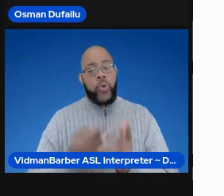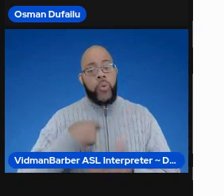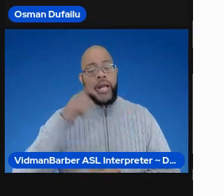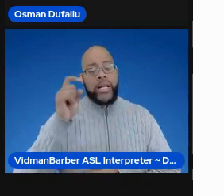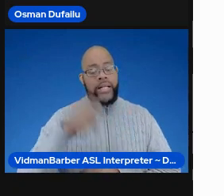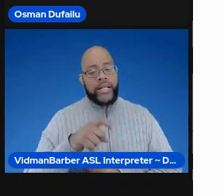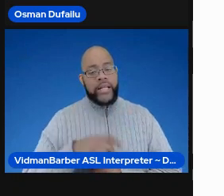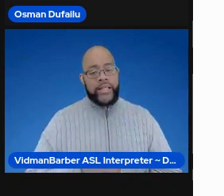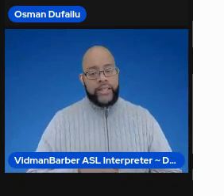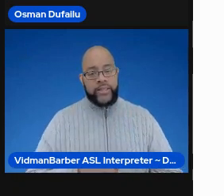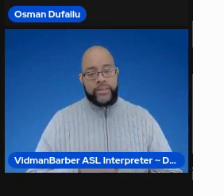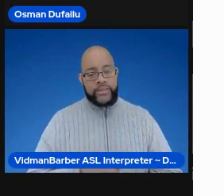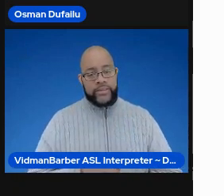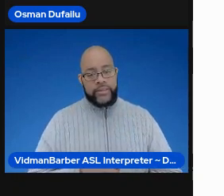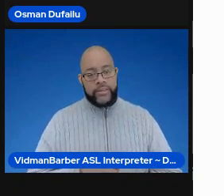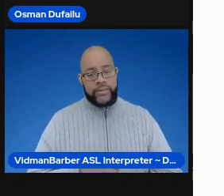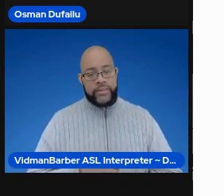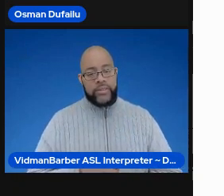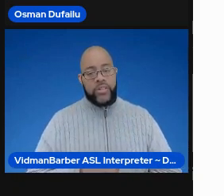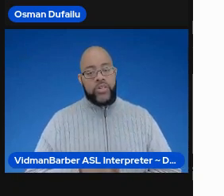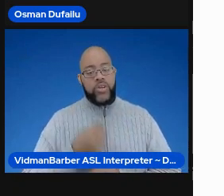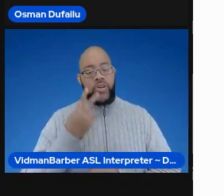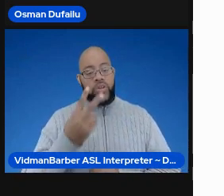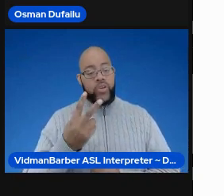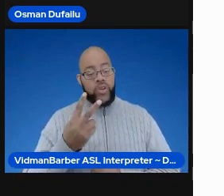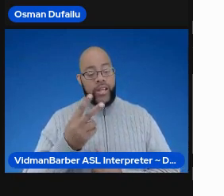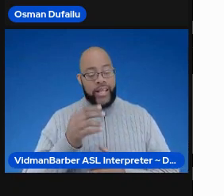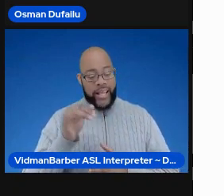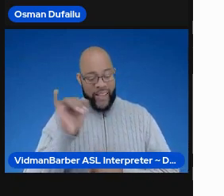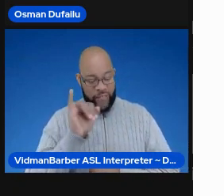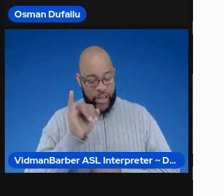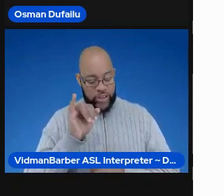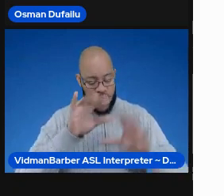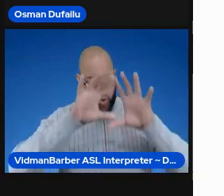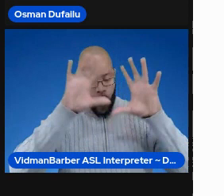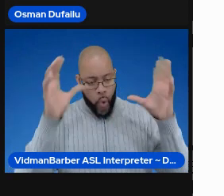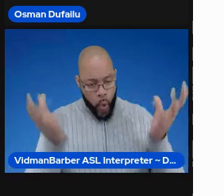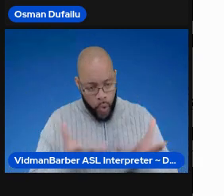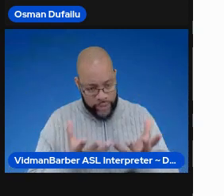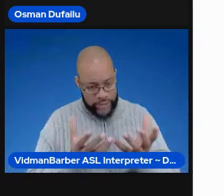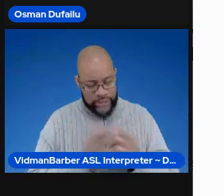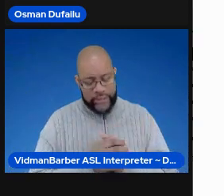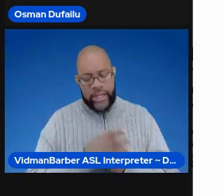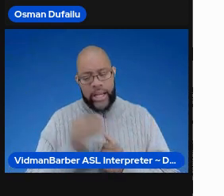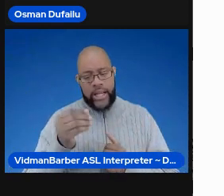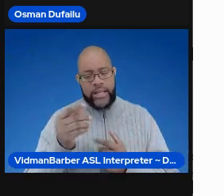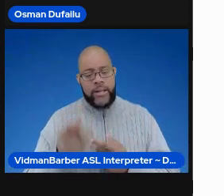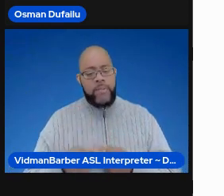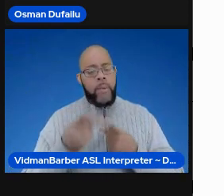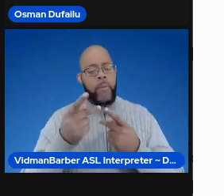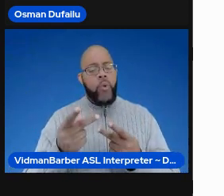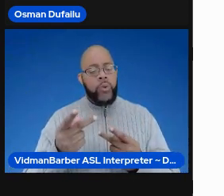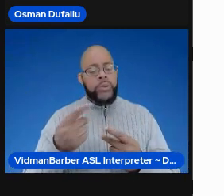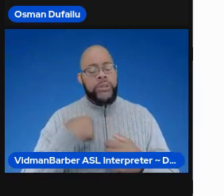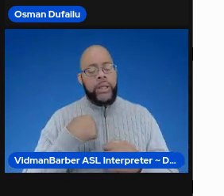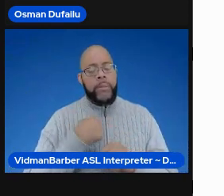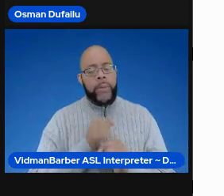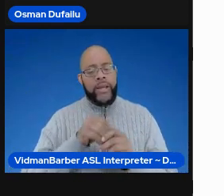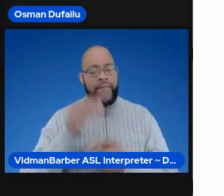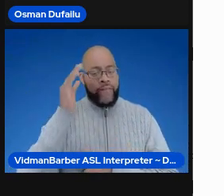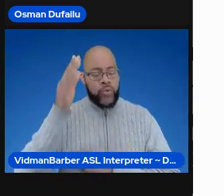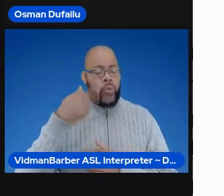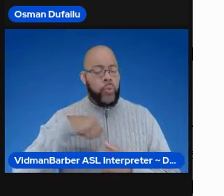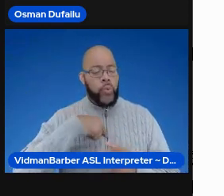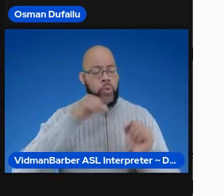at infection holistically, and in the proposal I make, that in future we could